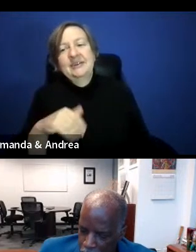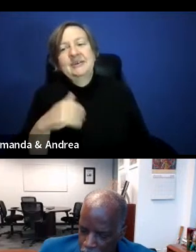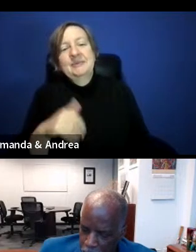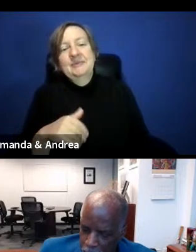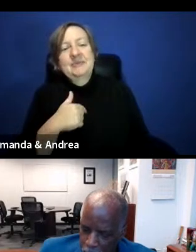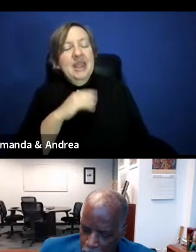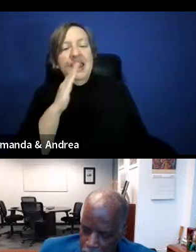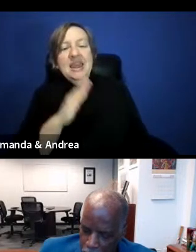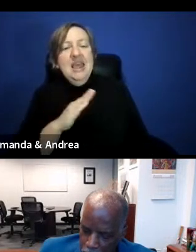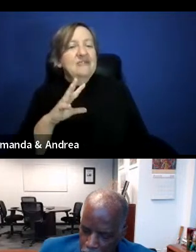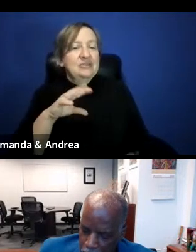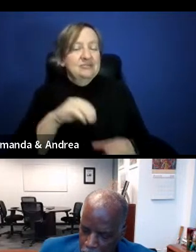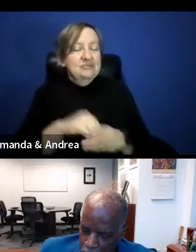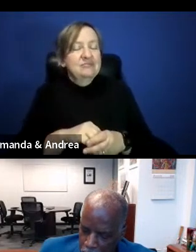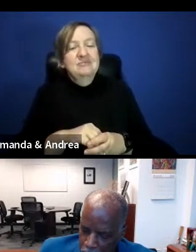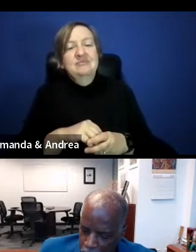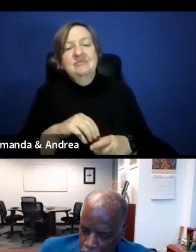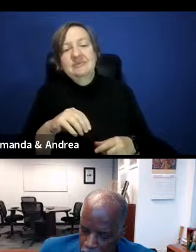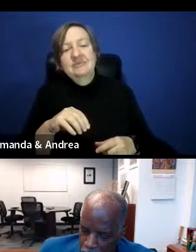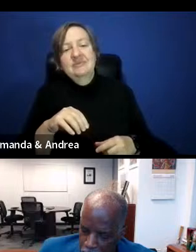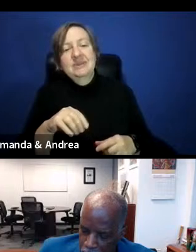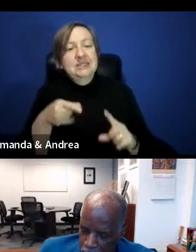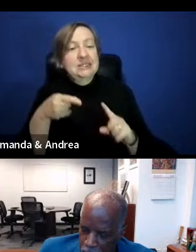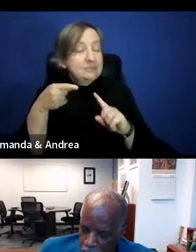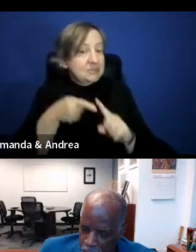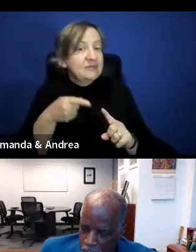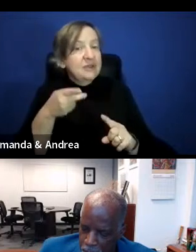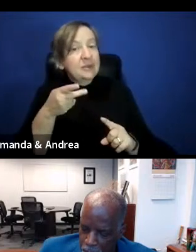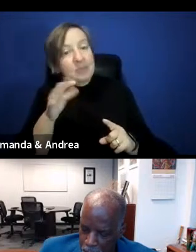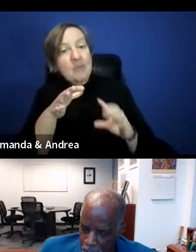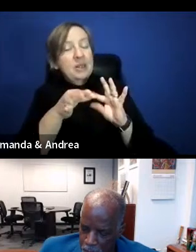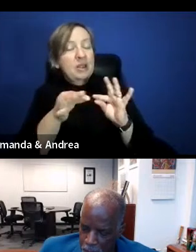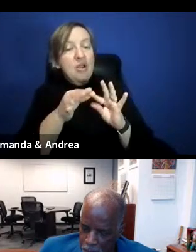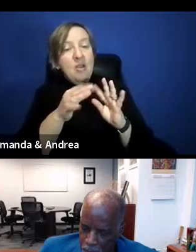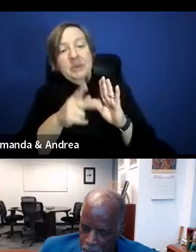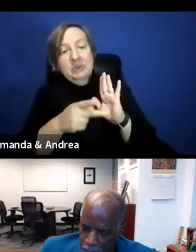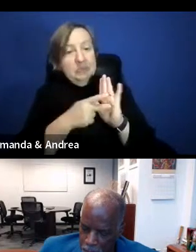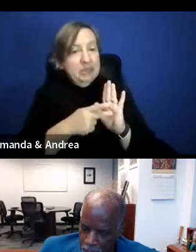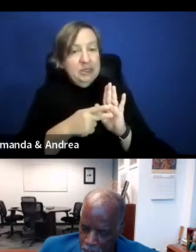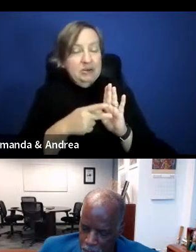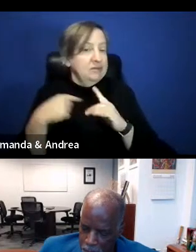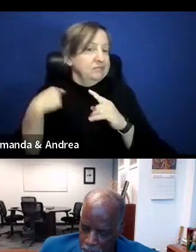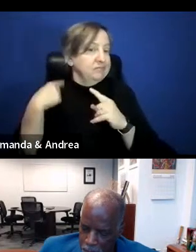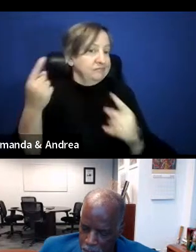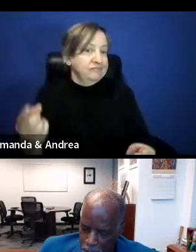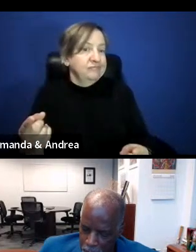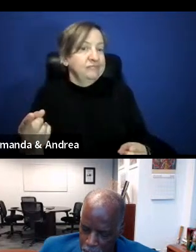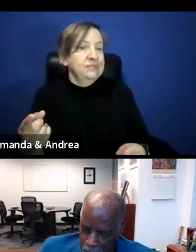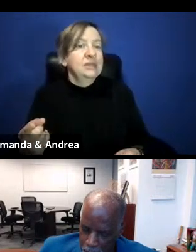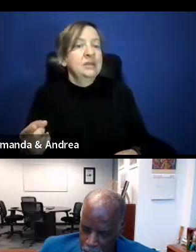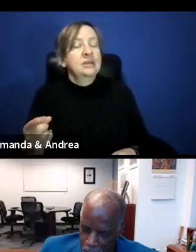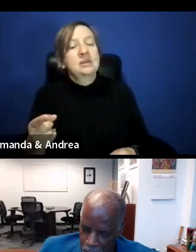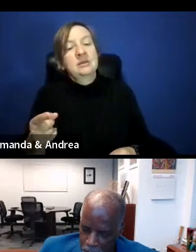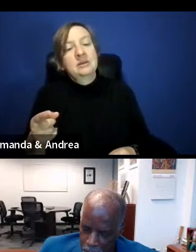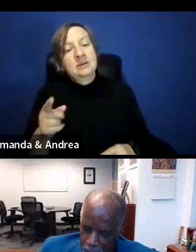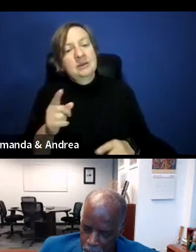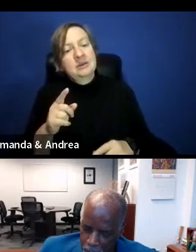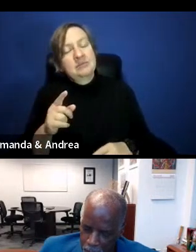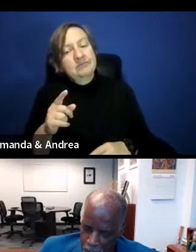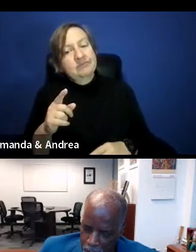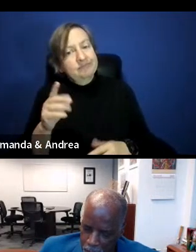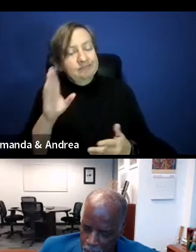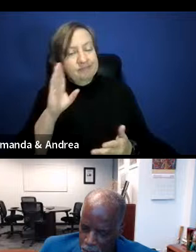never been personally involved in a specific public comment period per se, but what I can say is that, ensuring